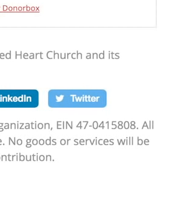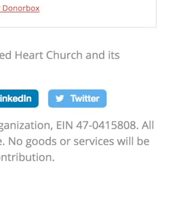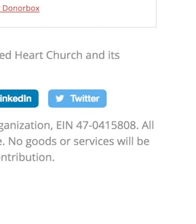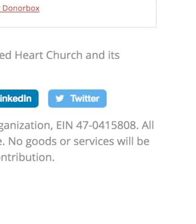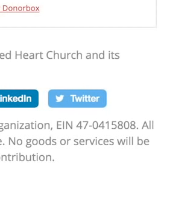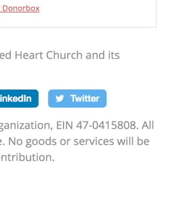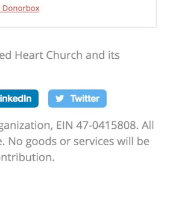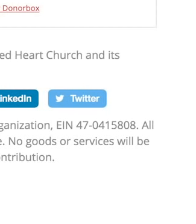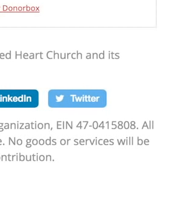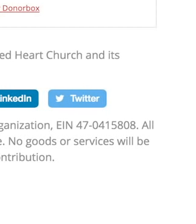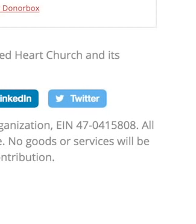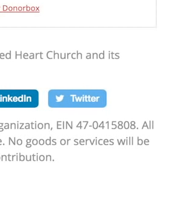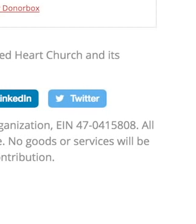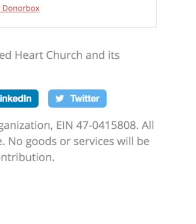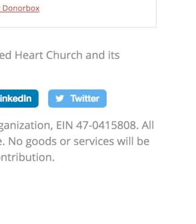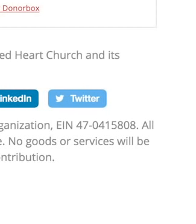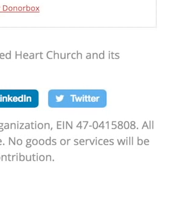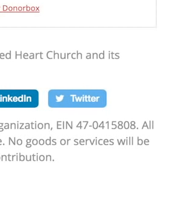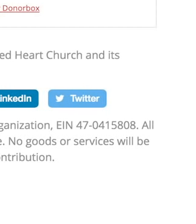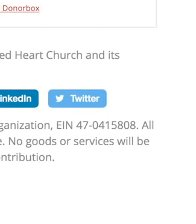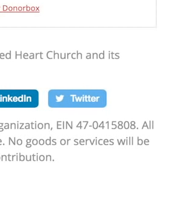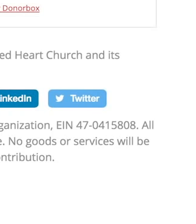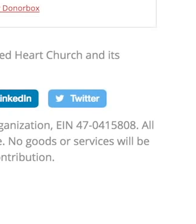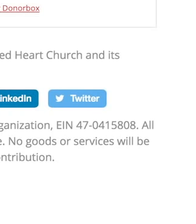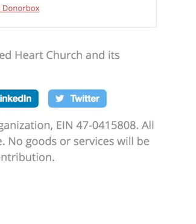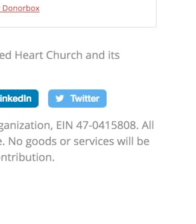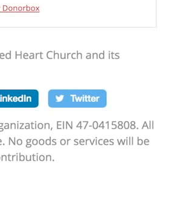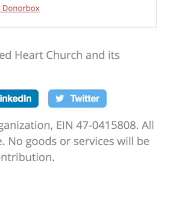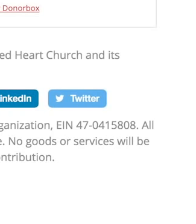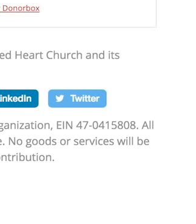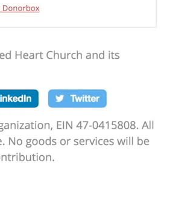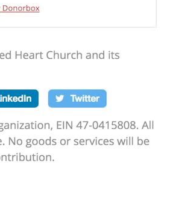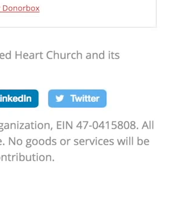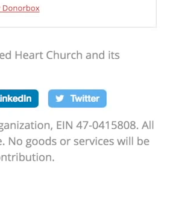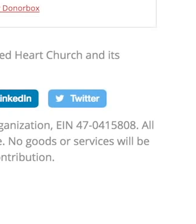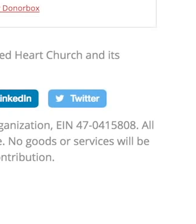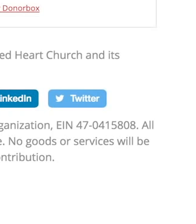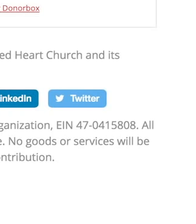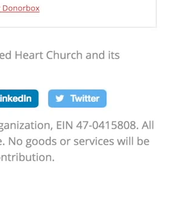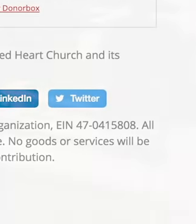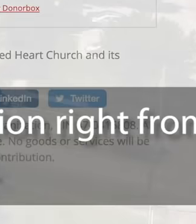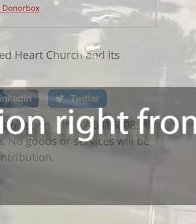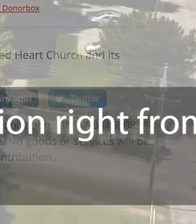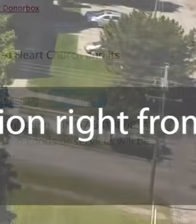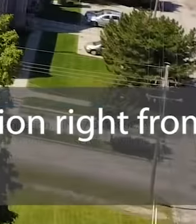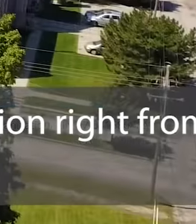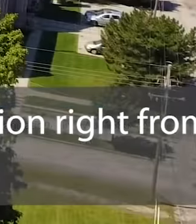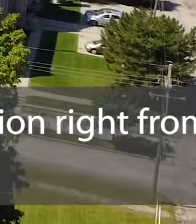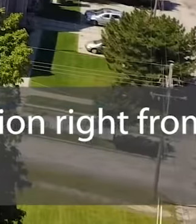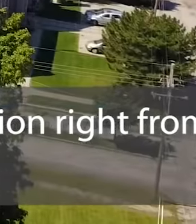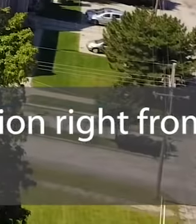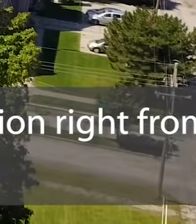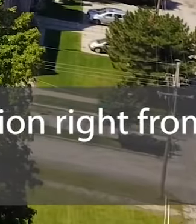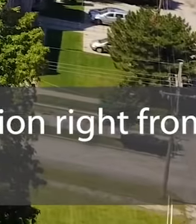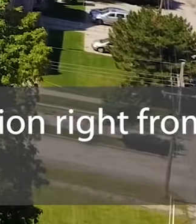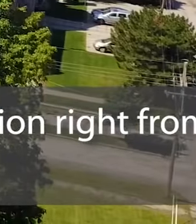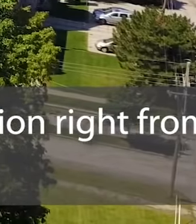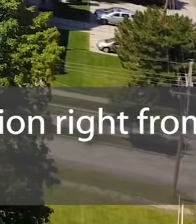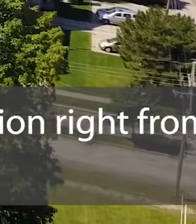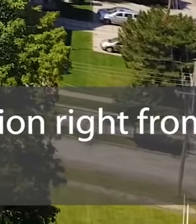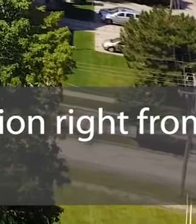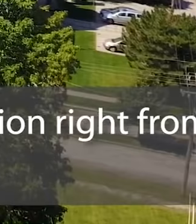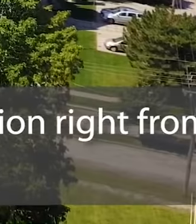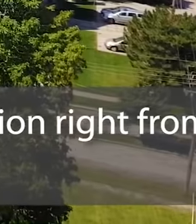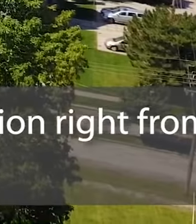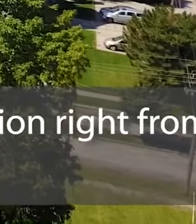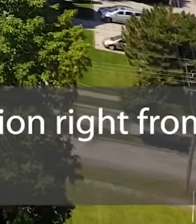sacredheartchurchomaha.org. Many of you have continued to mail in your envelopes or made donations online. We are grateful. Again, download the ACH